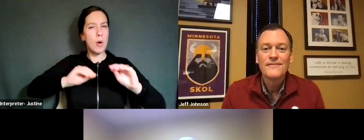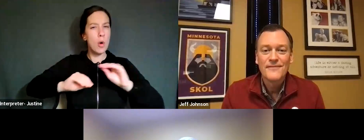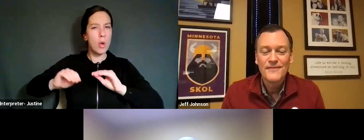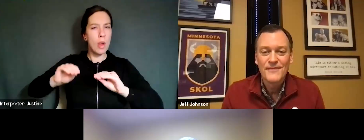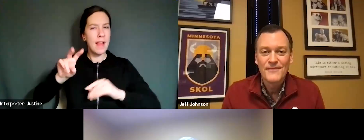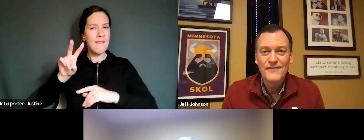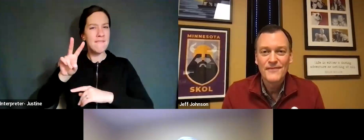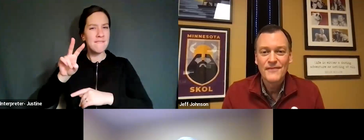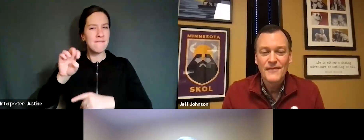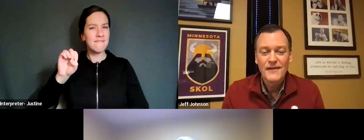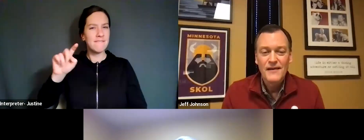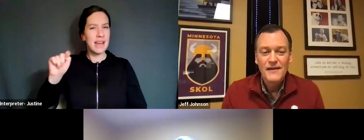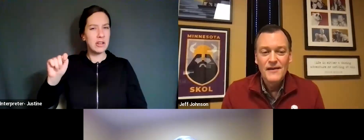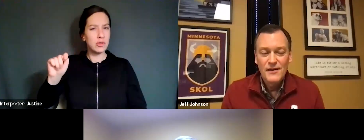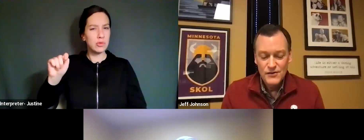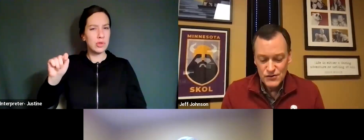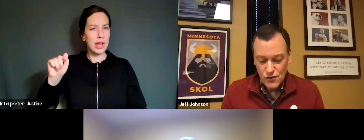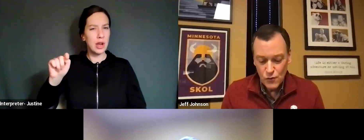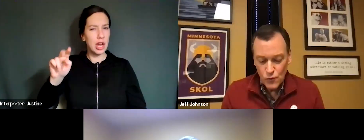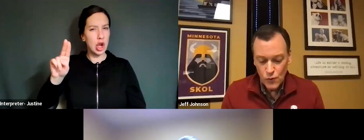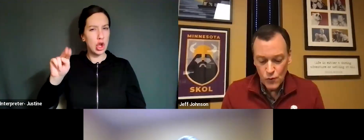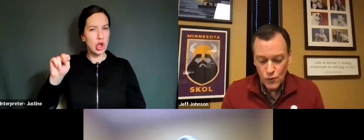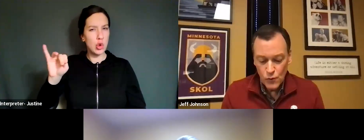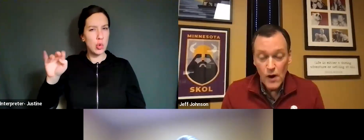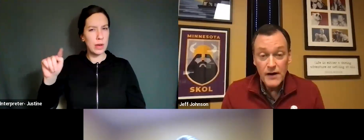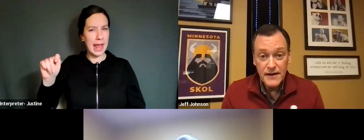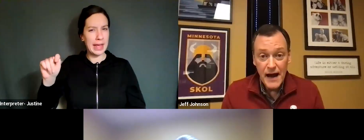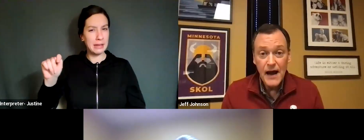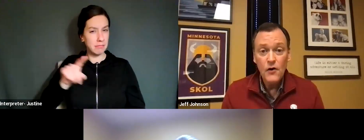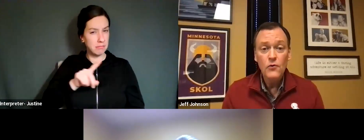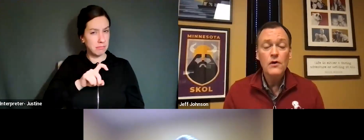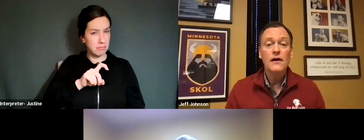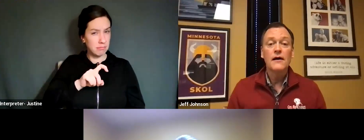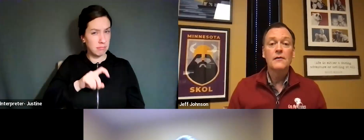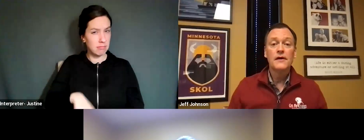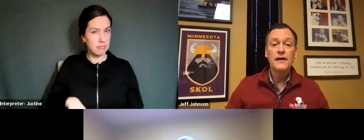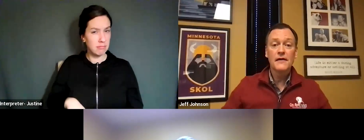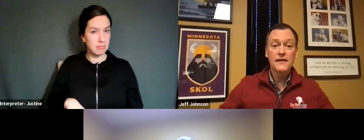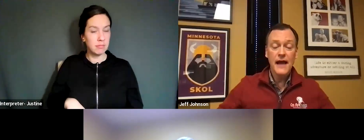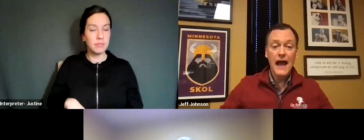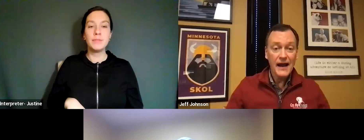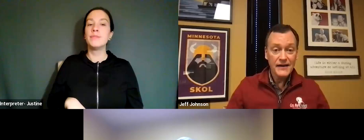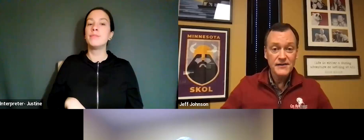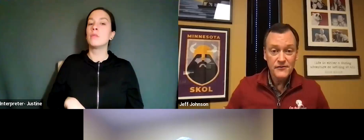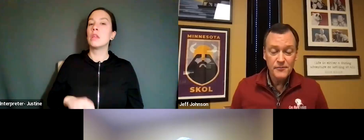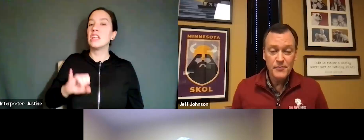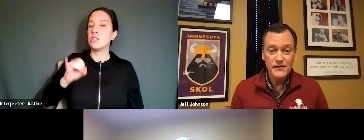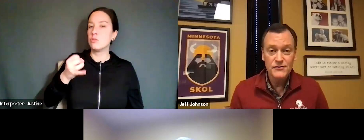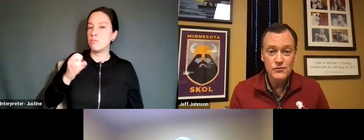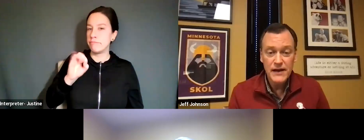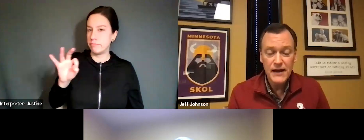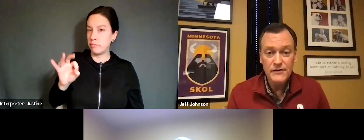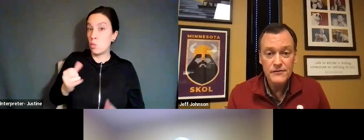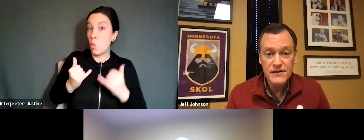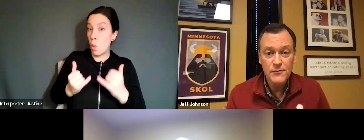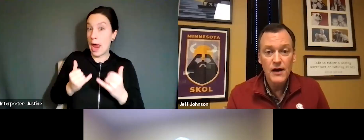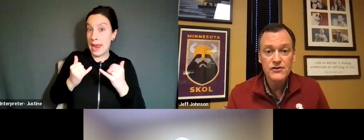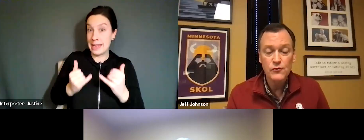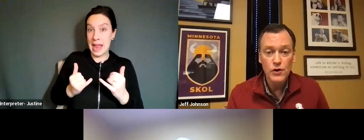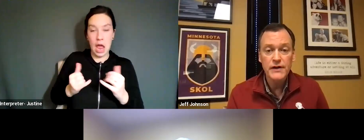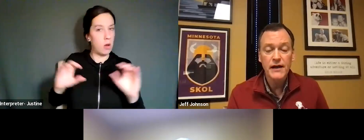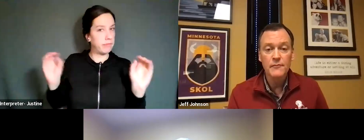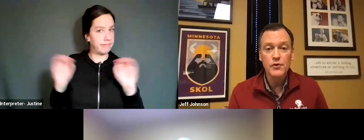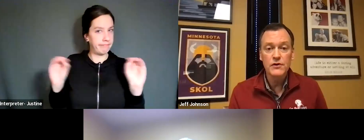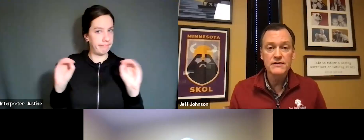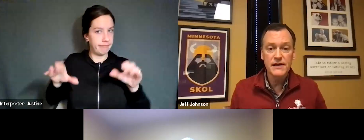happening with that? So right now, nothing active, but Julianne and her team are